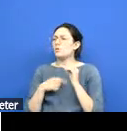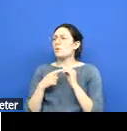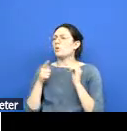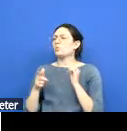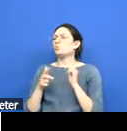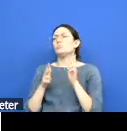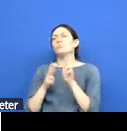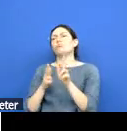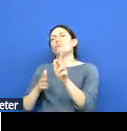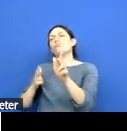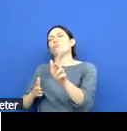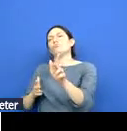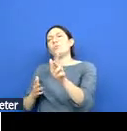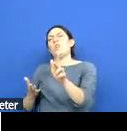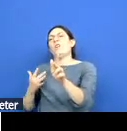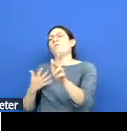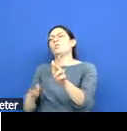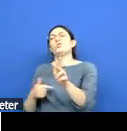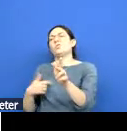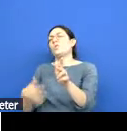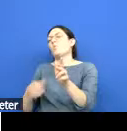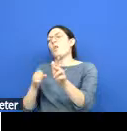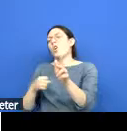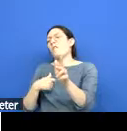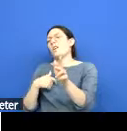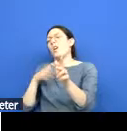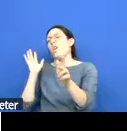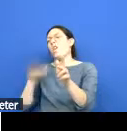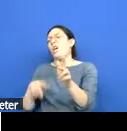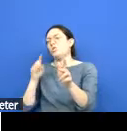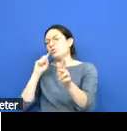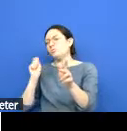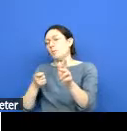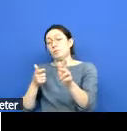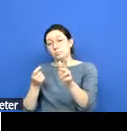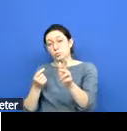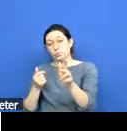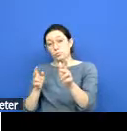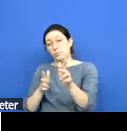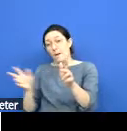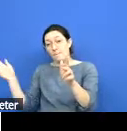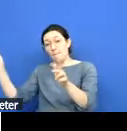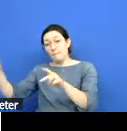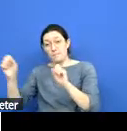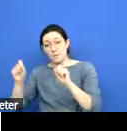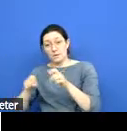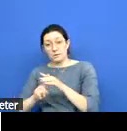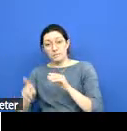and you want to get out? Hey, it's taking too long. Is there any way to escape?